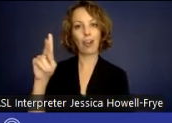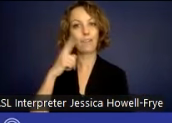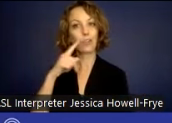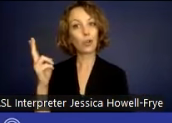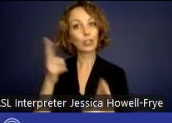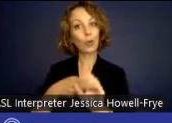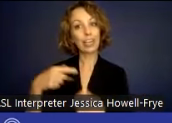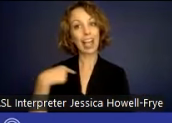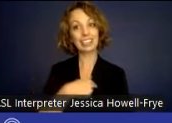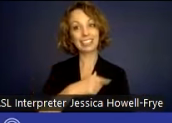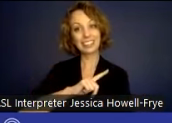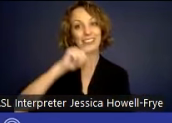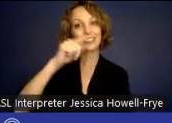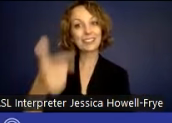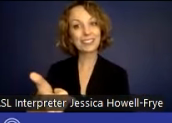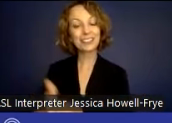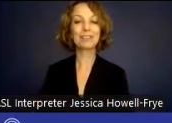to you.